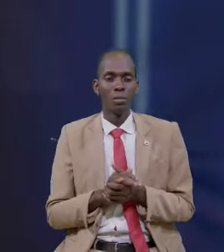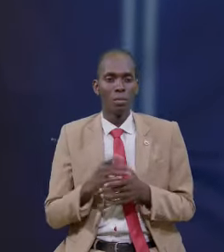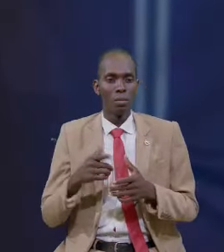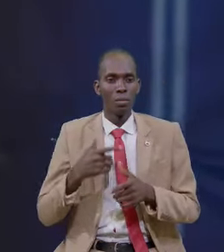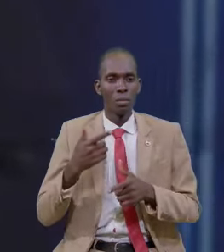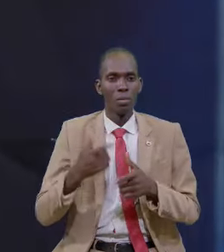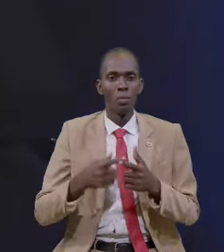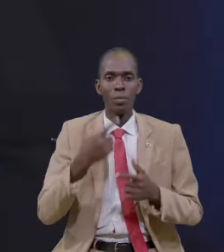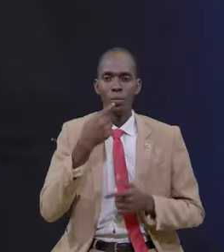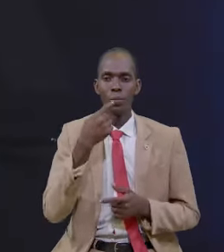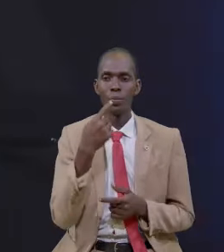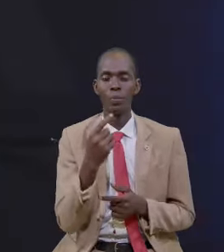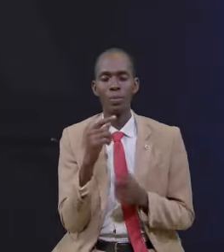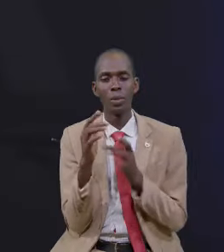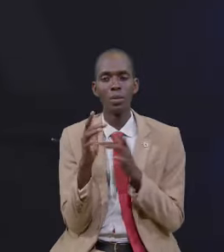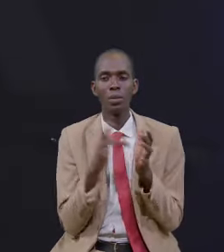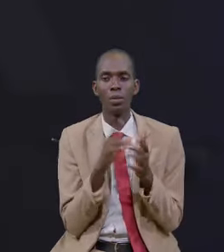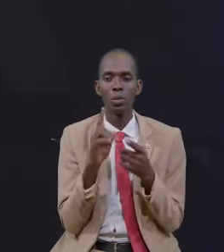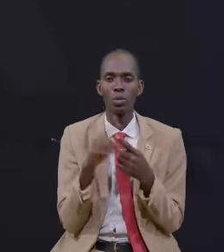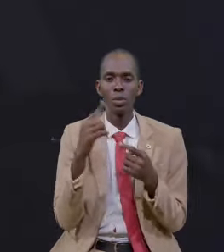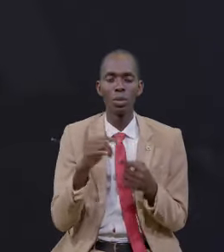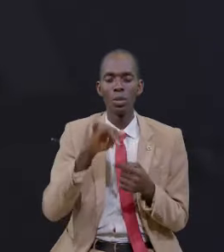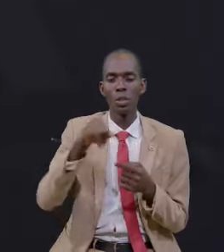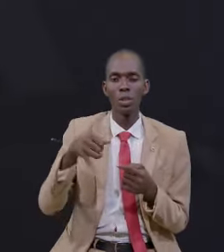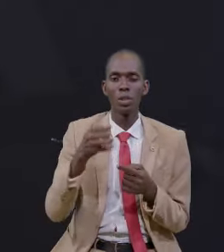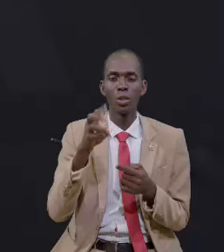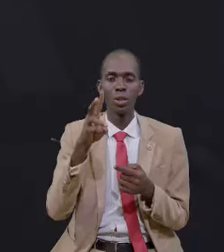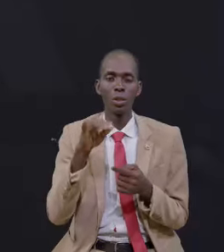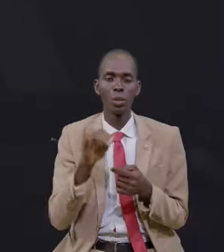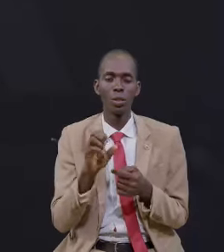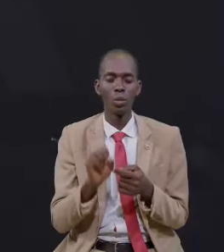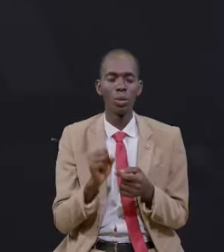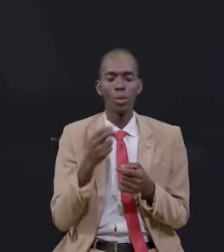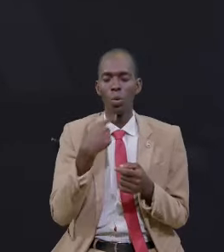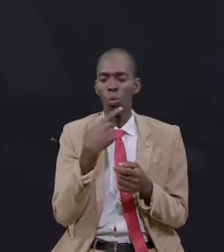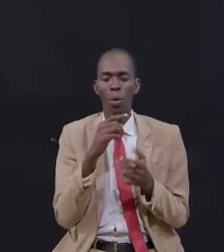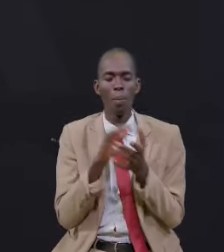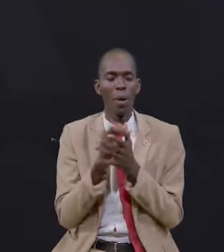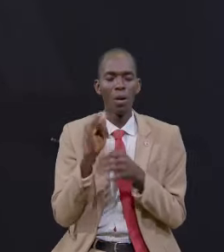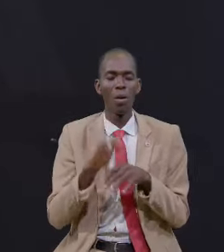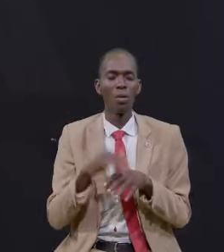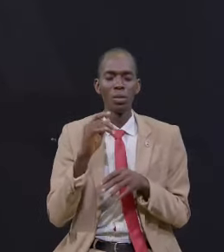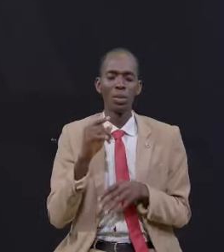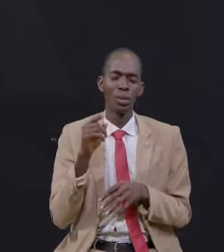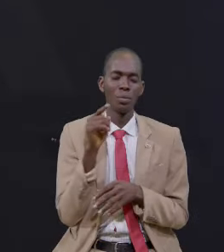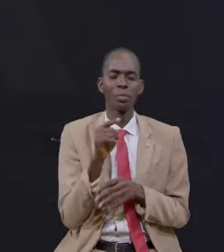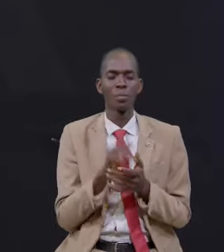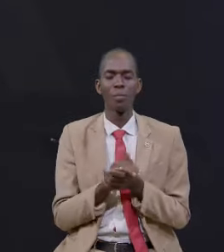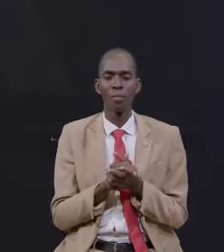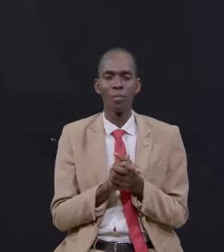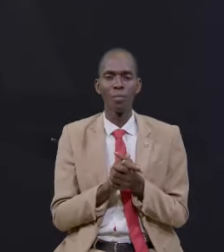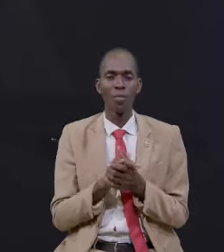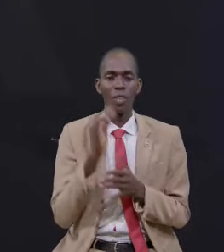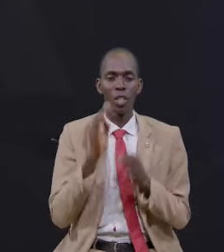Jesus unto those Jews which believed on him, if ye continue in